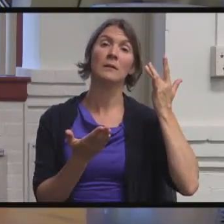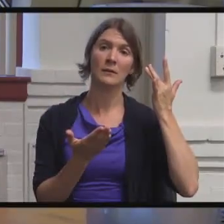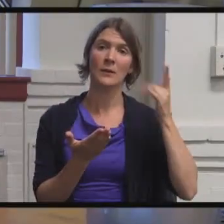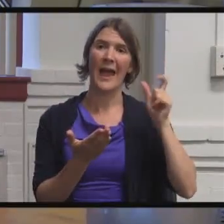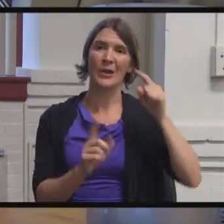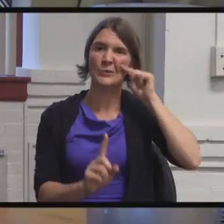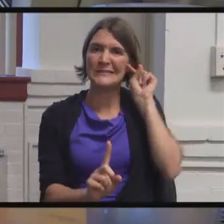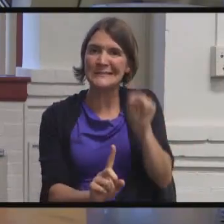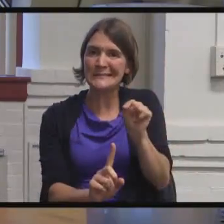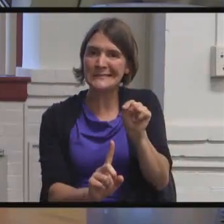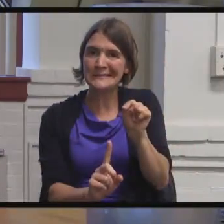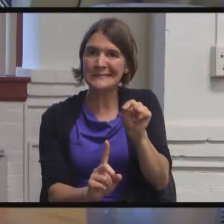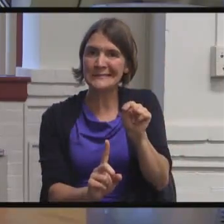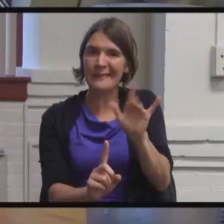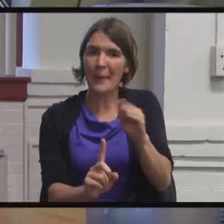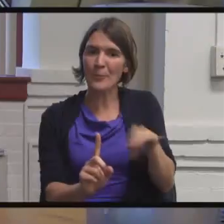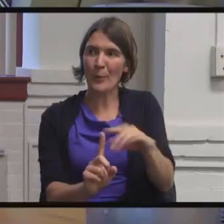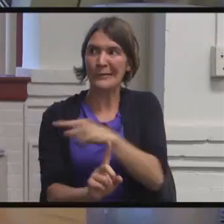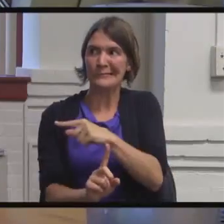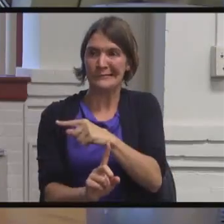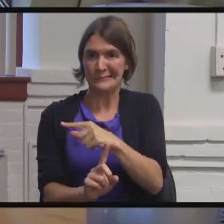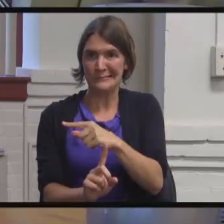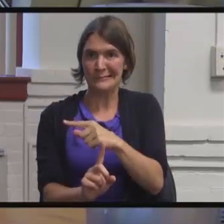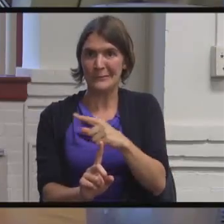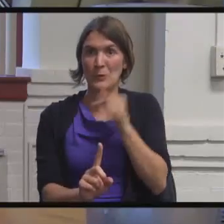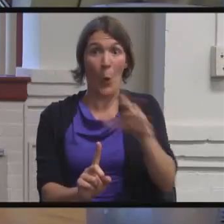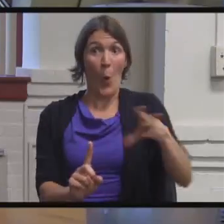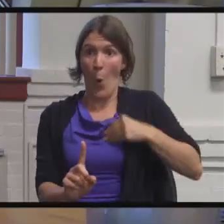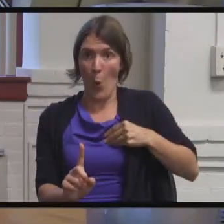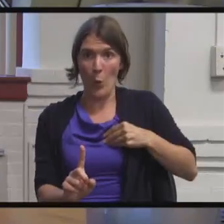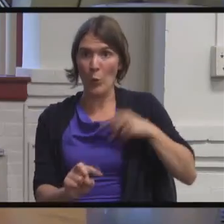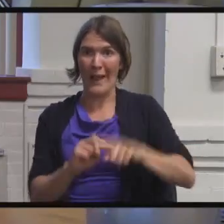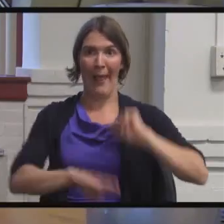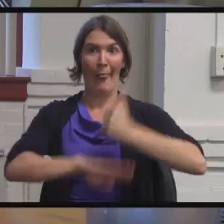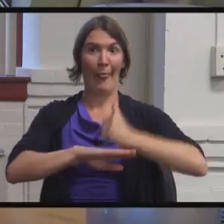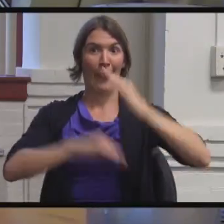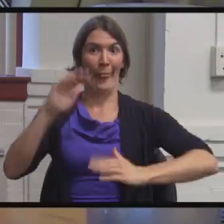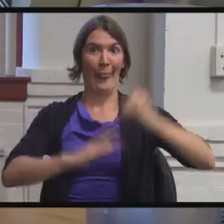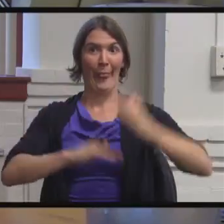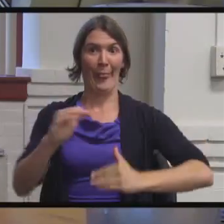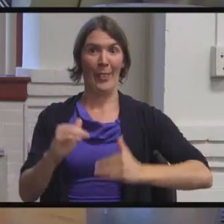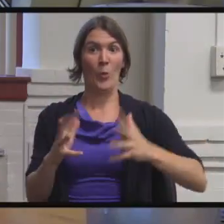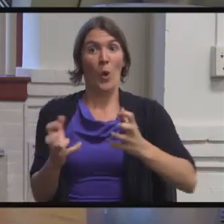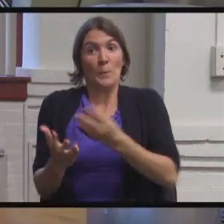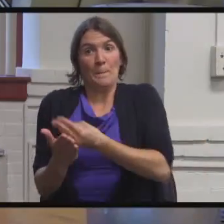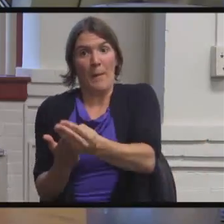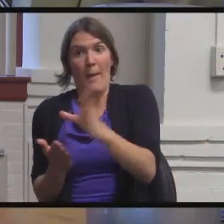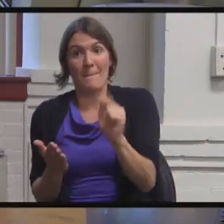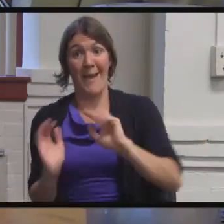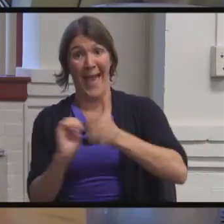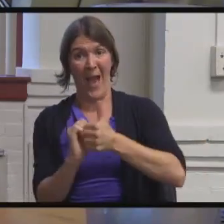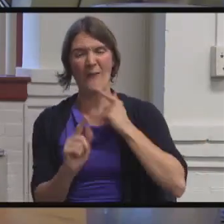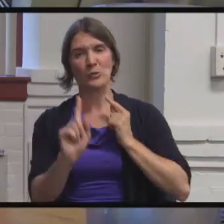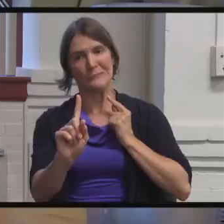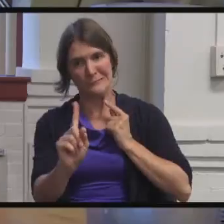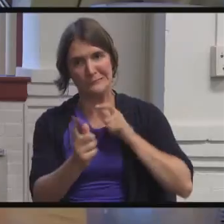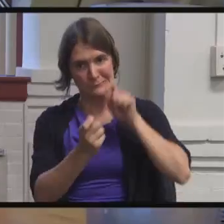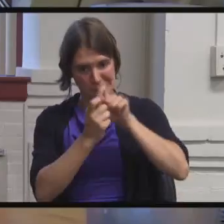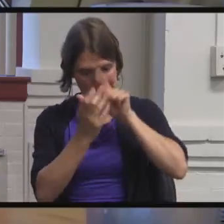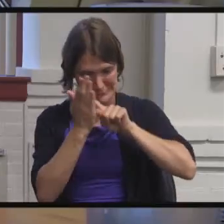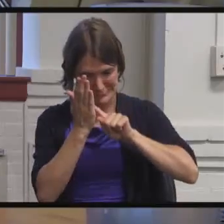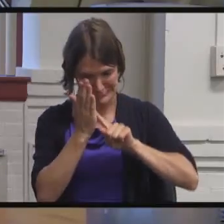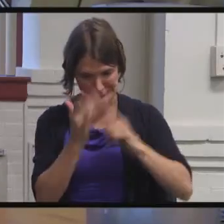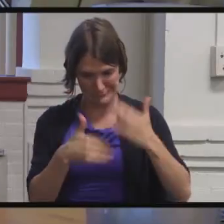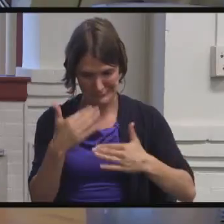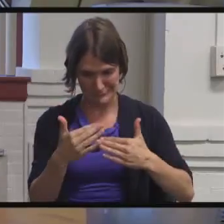had to do with a potential piece of property that we don't own and that we're not allowed to talk about. But the second